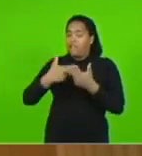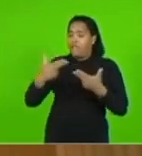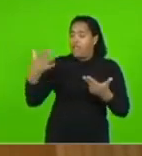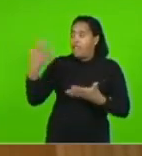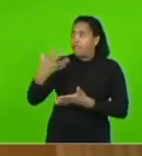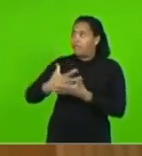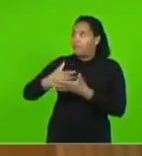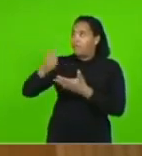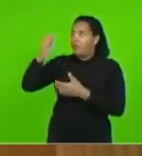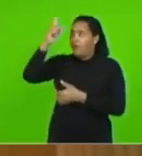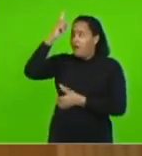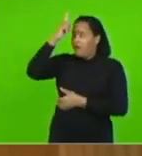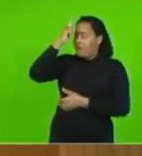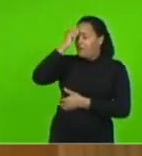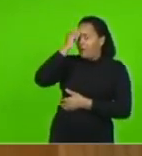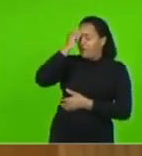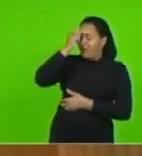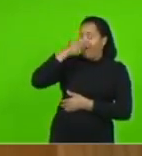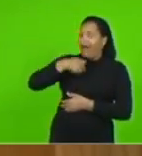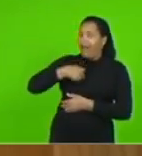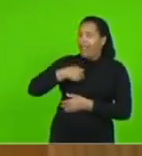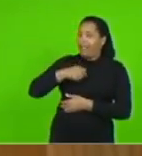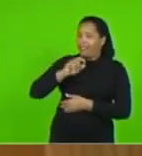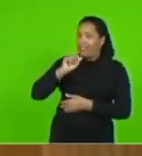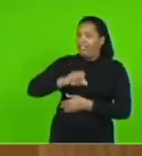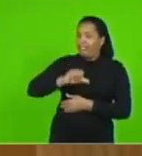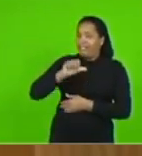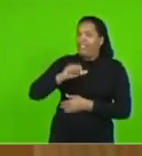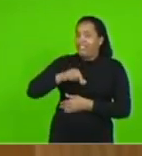When the rapture happens,